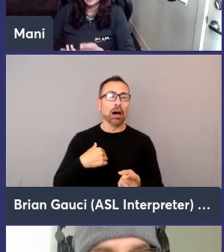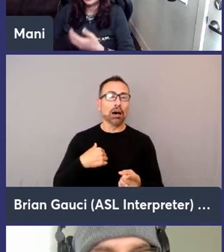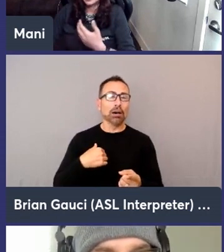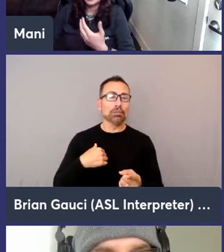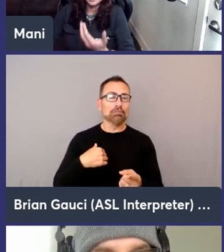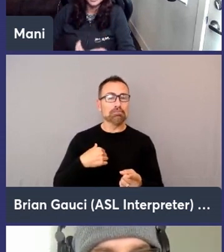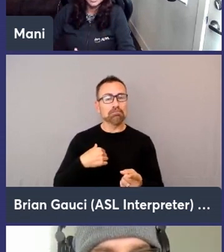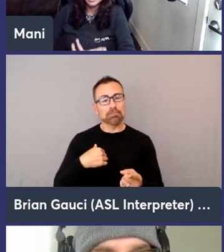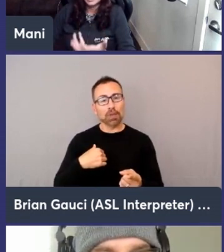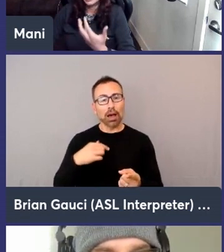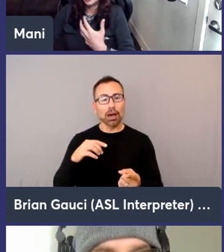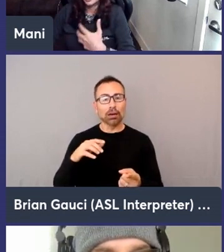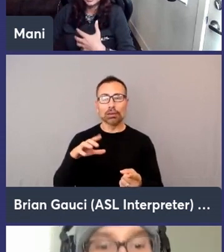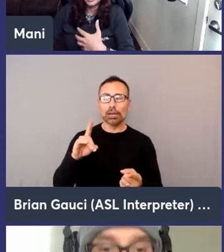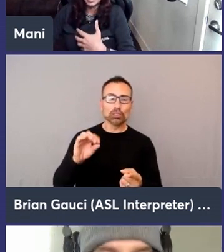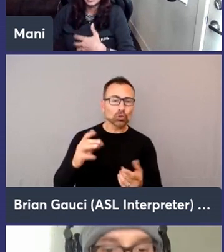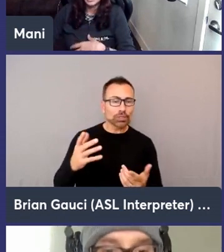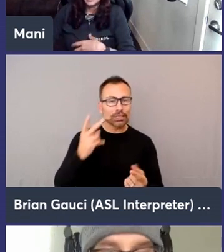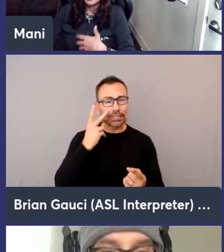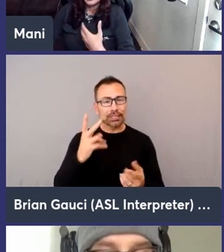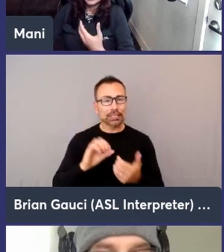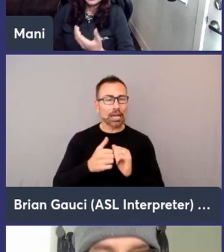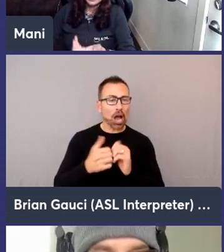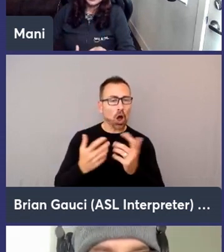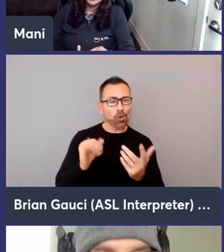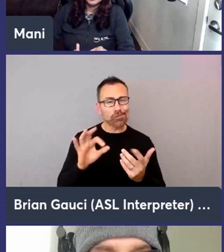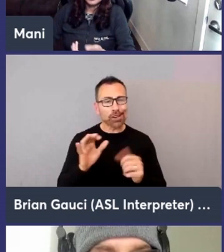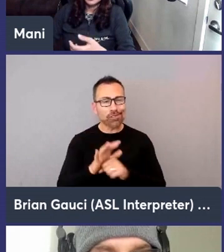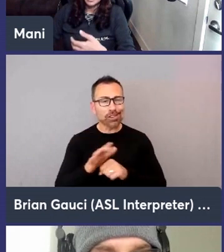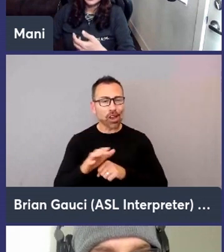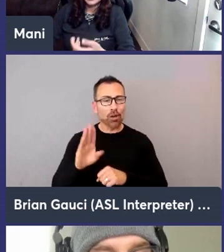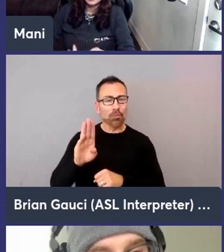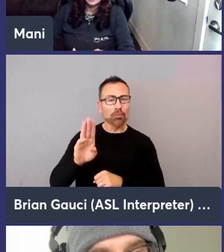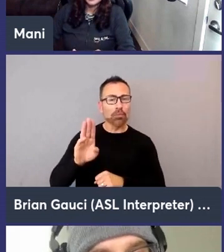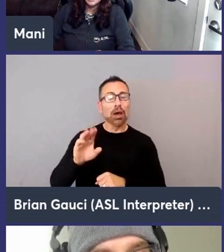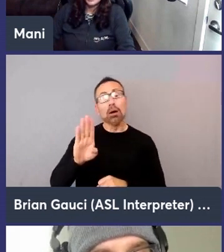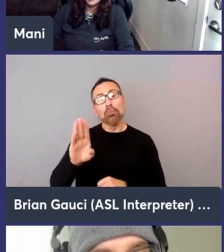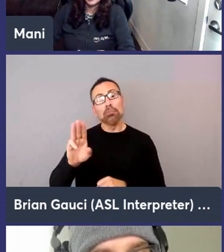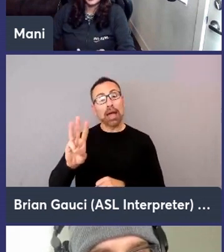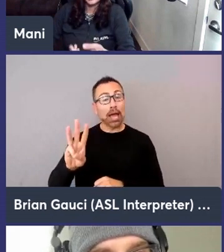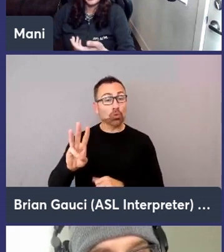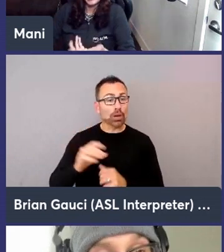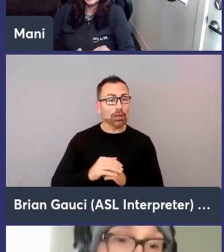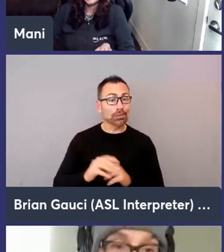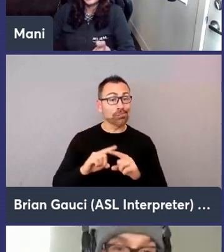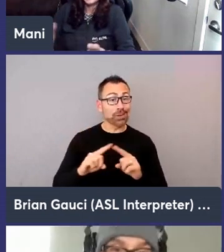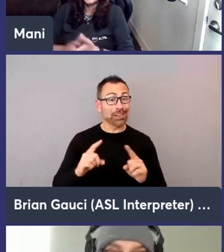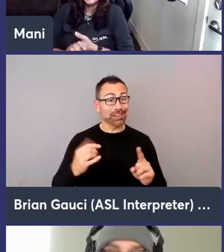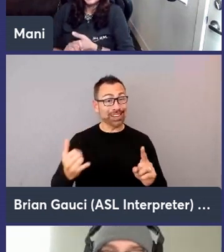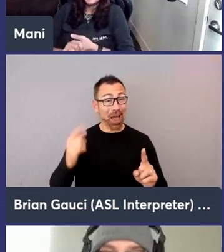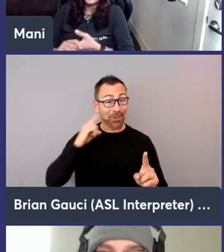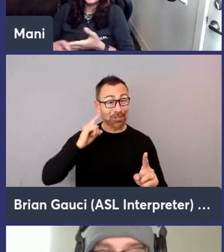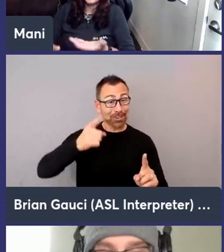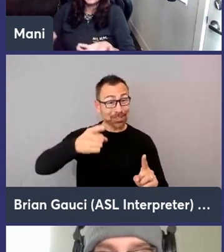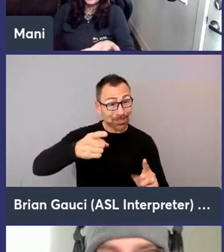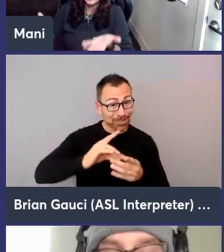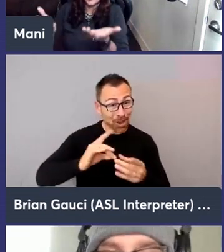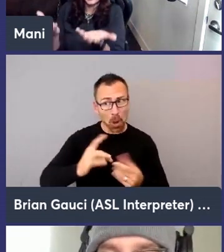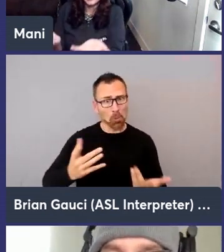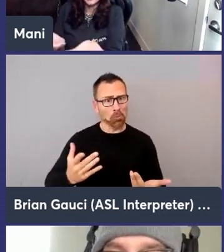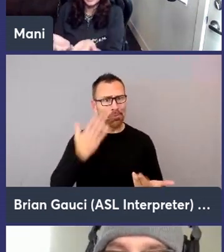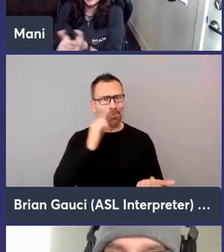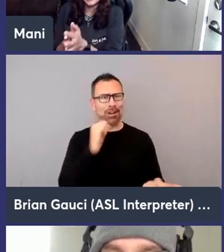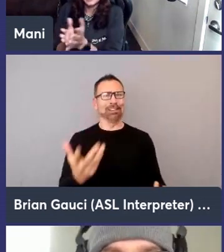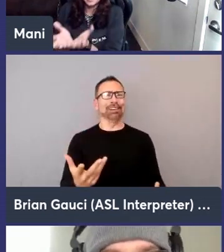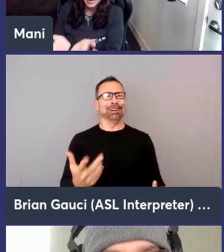different parameters. How do I see it? How do I do that? Right. But having said that, why not? You can actually, Mhm. because you are